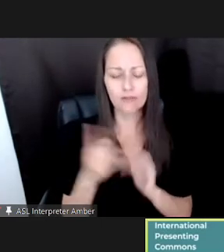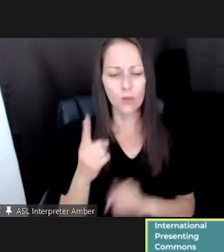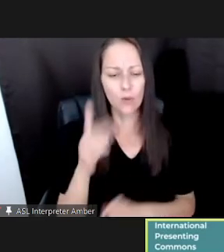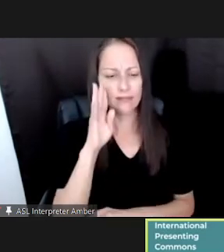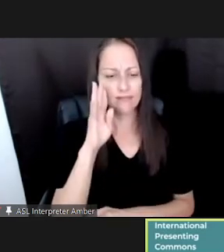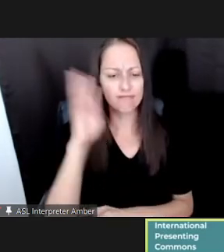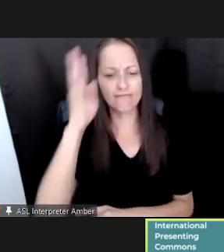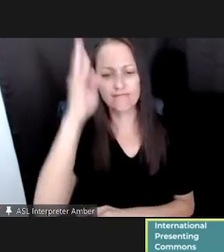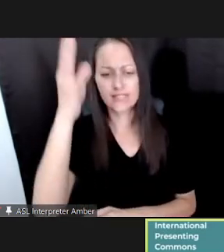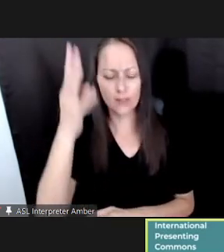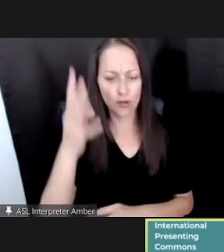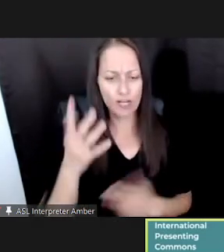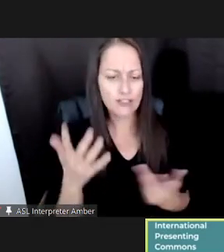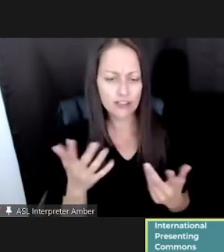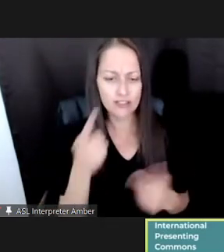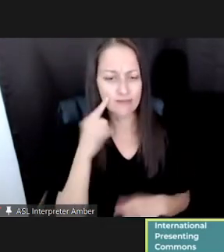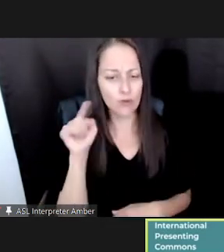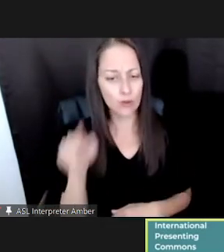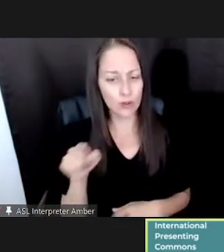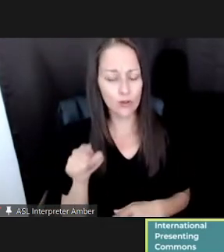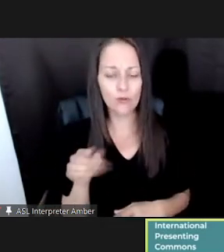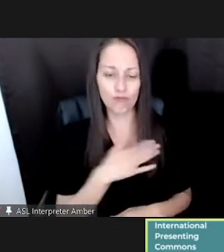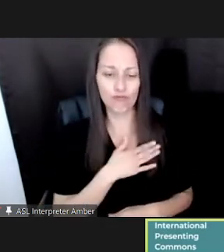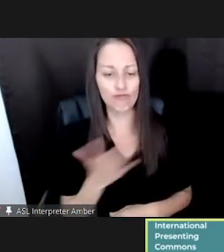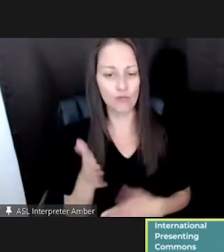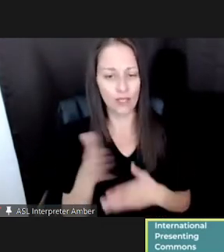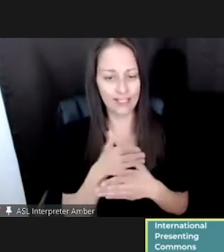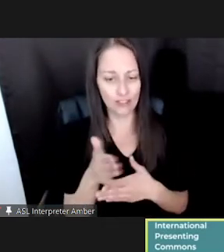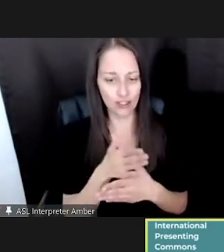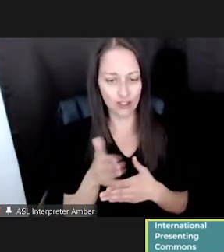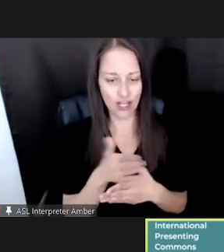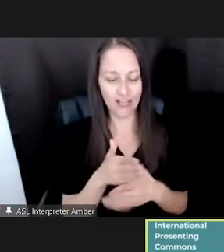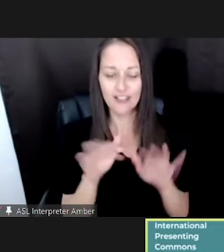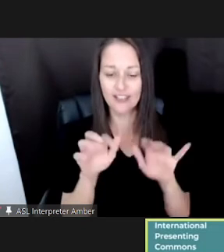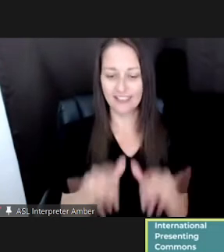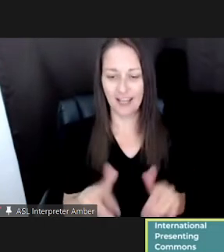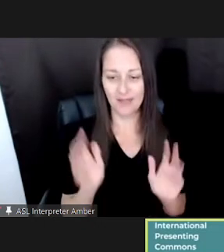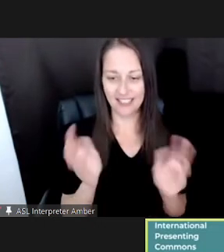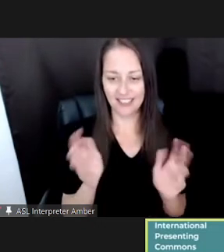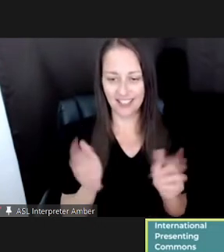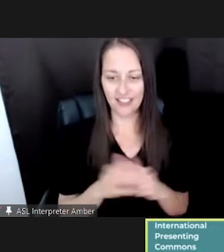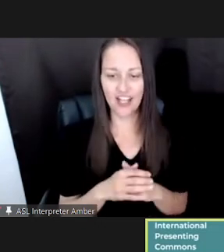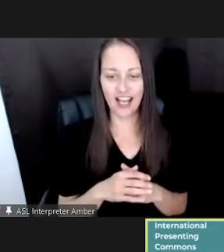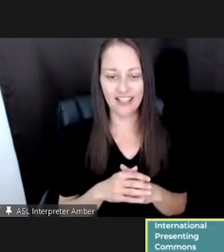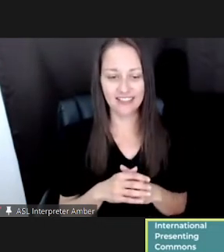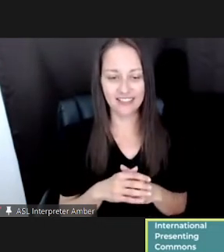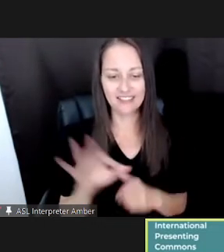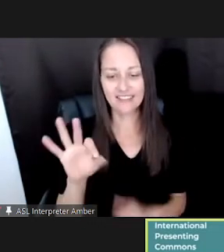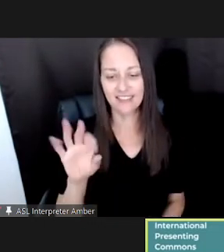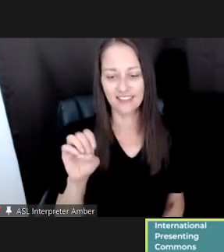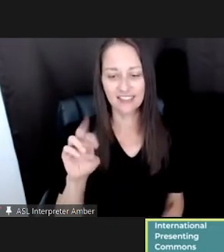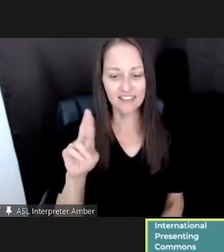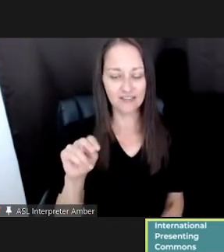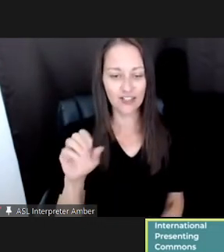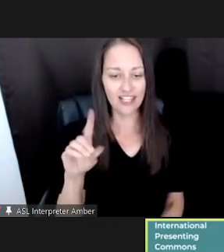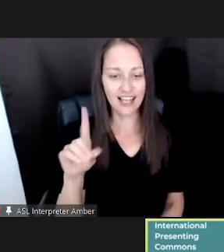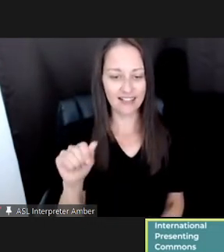you that you would like to share with us and for you to put it in the chat. And Fernanda will be our timekeeper.